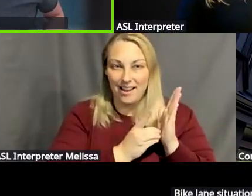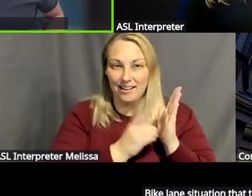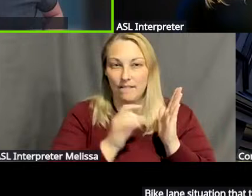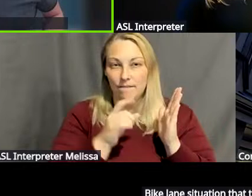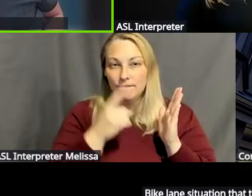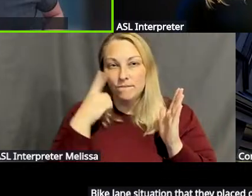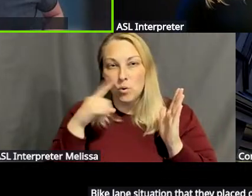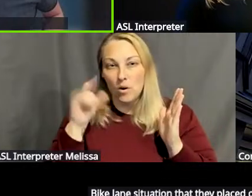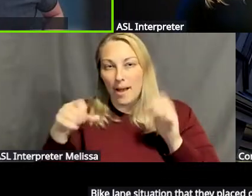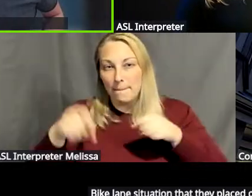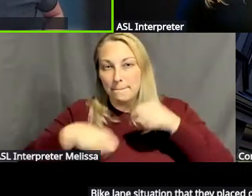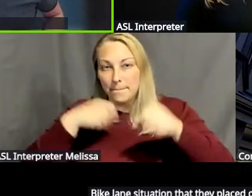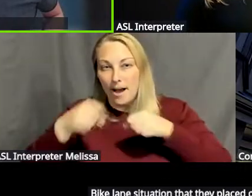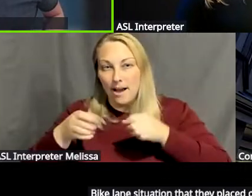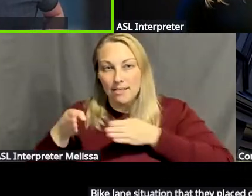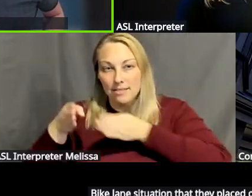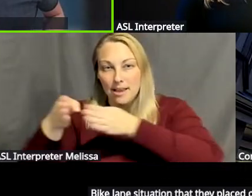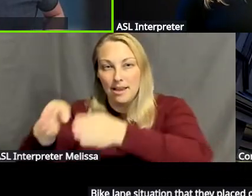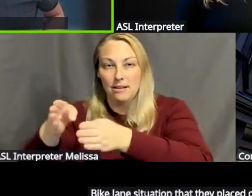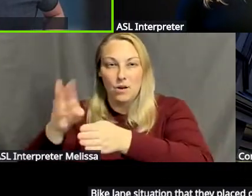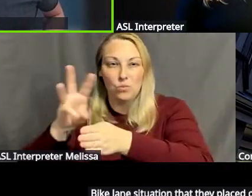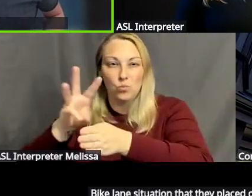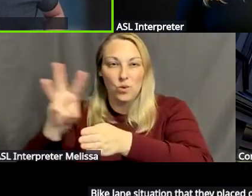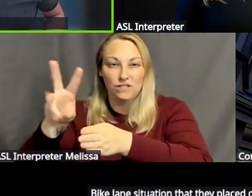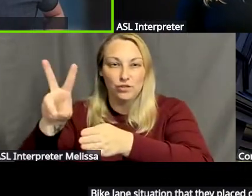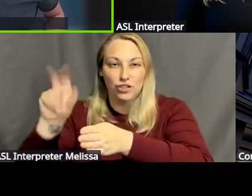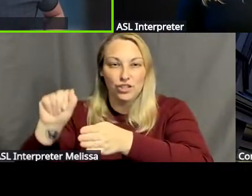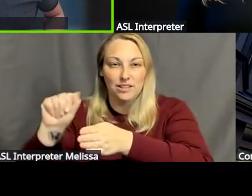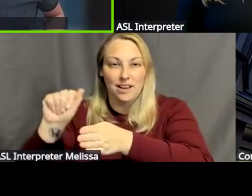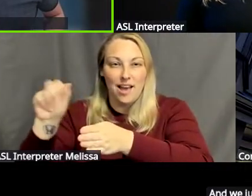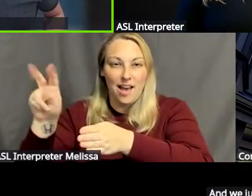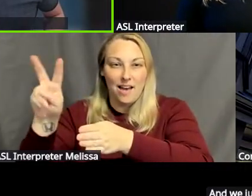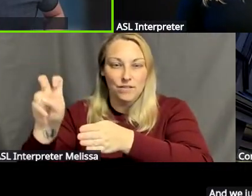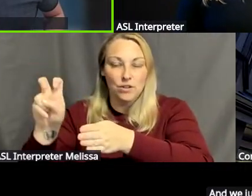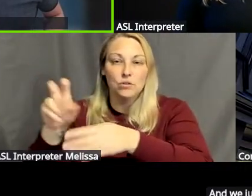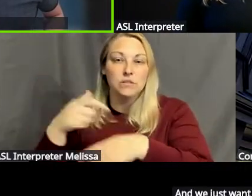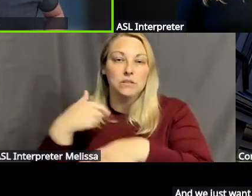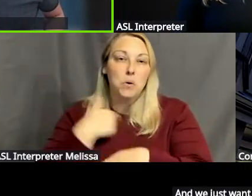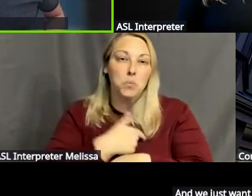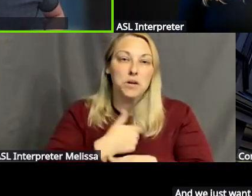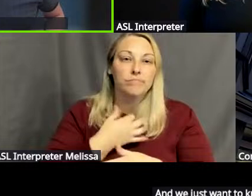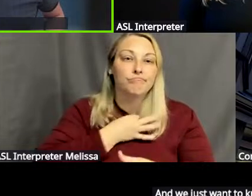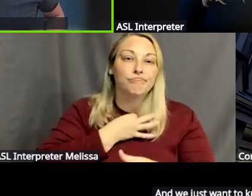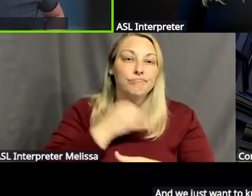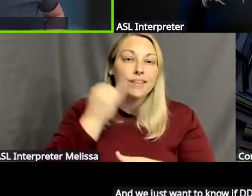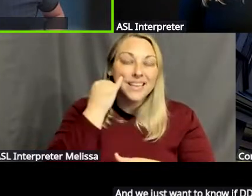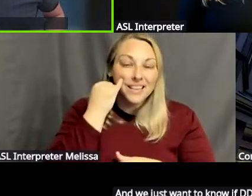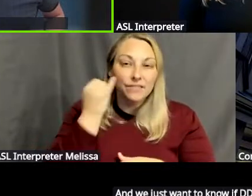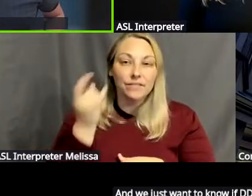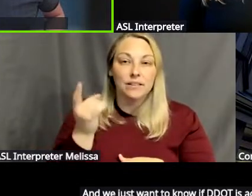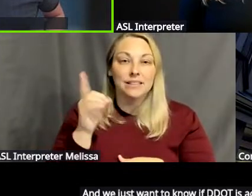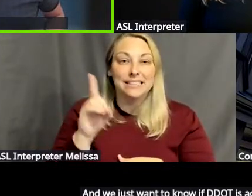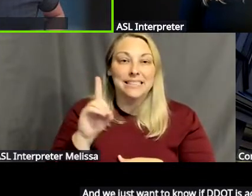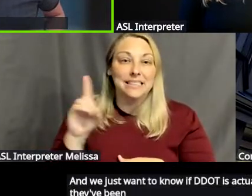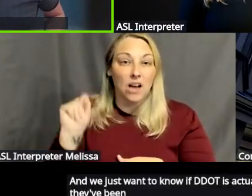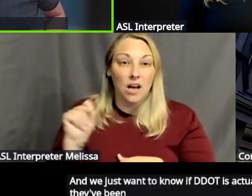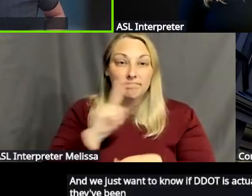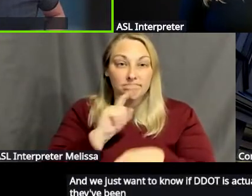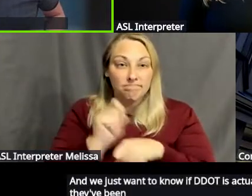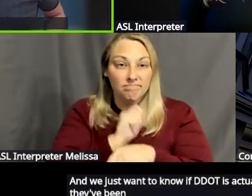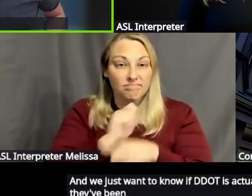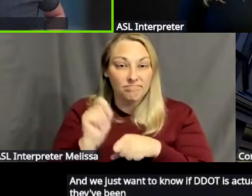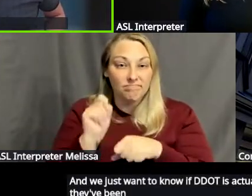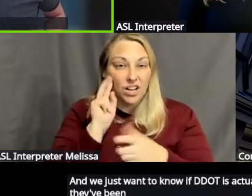Avenue. Um, and we just want to know if DDOT is actually reviewing these projects after they've been designed